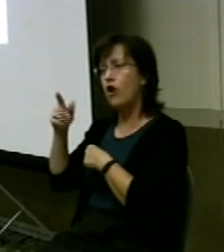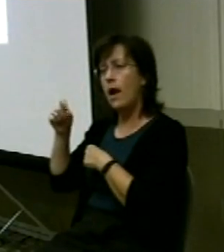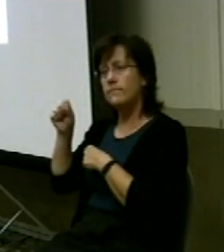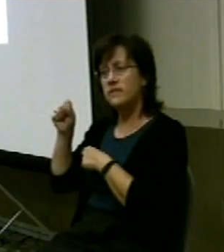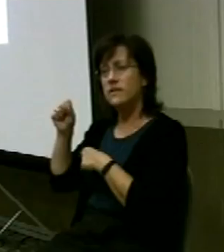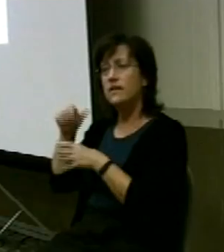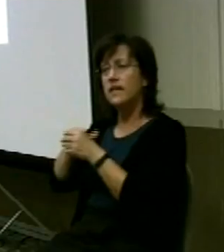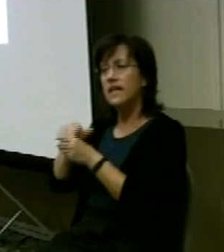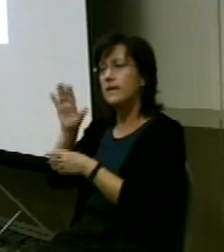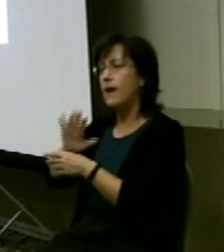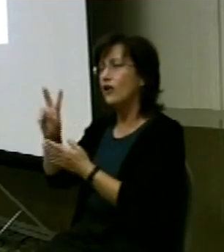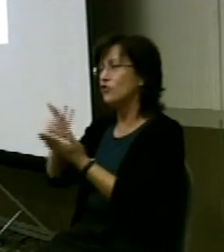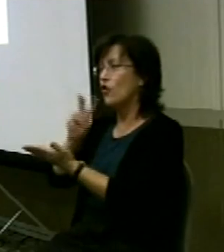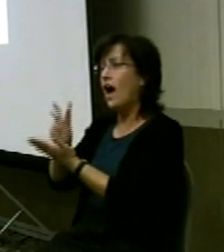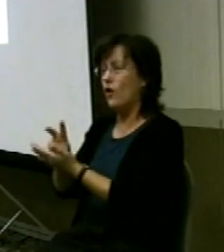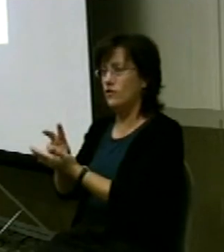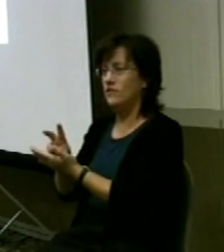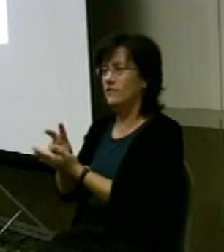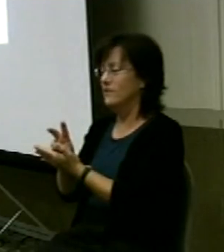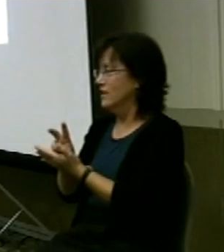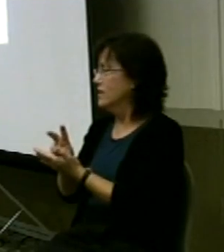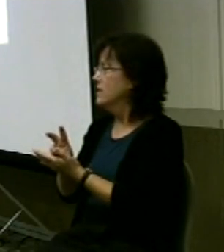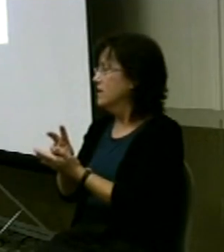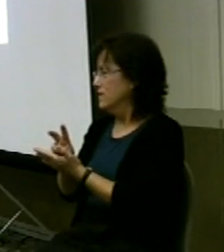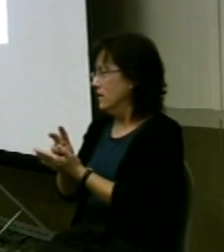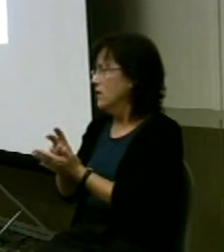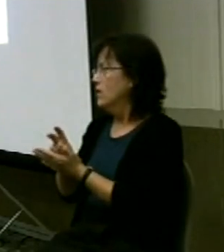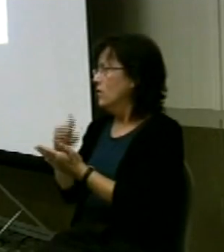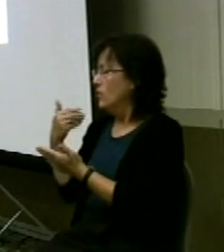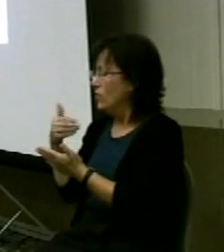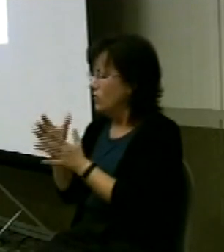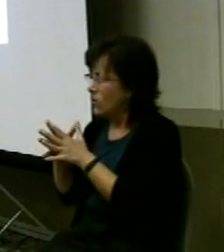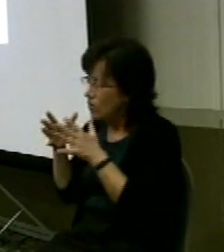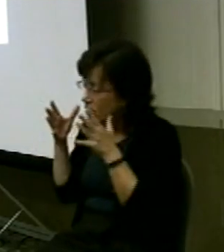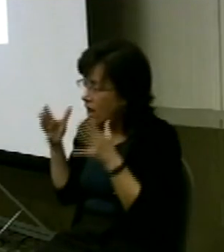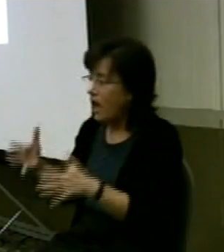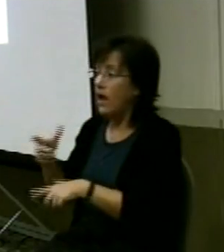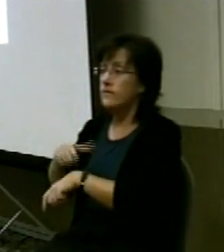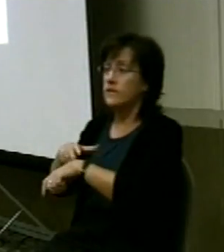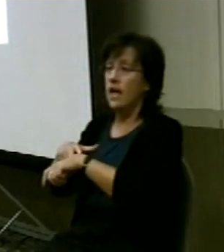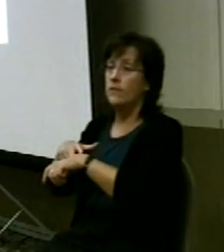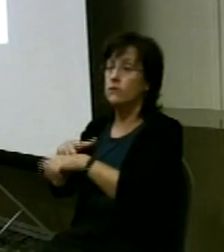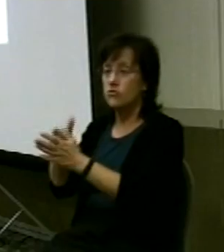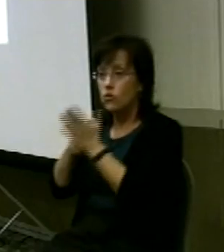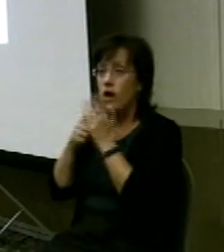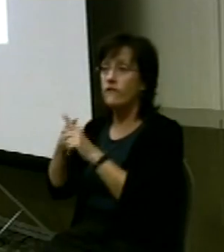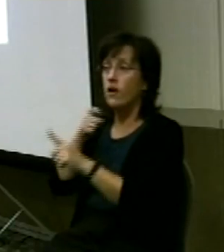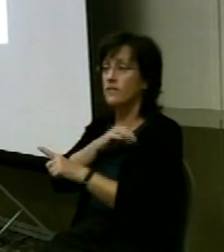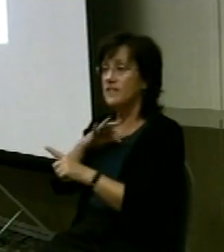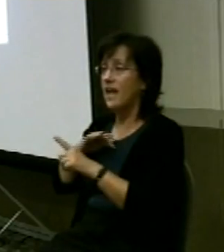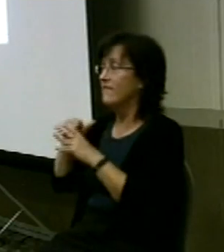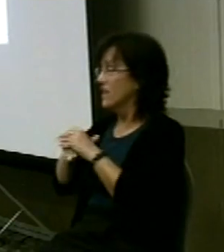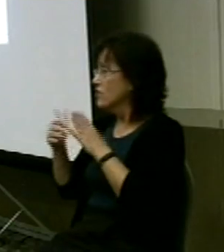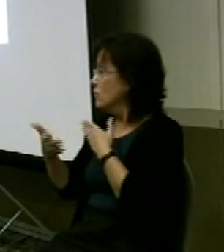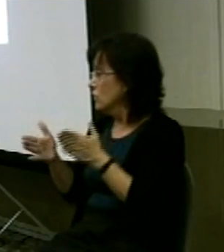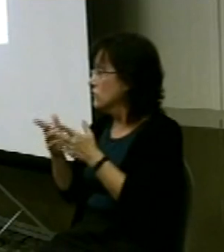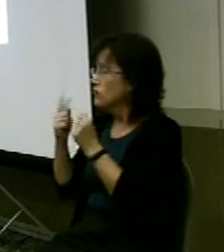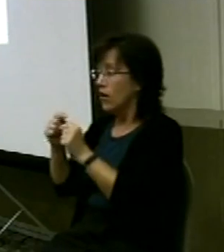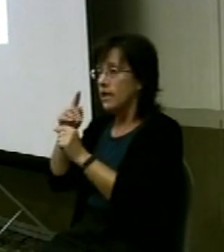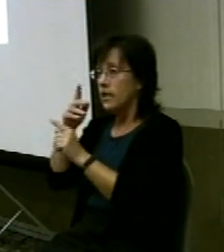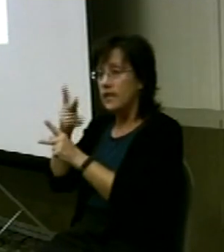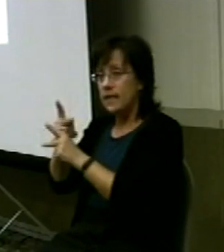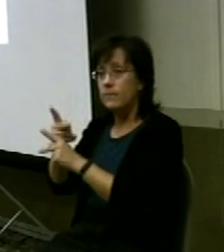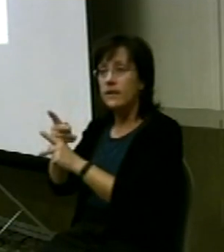So I mean, it was just a considerable amount of time was required by the staff in the room to try and keep this